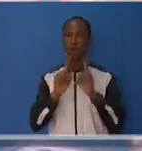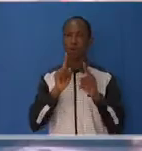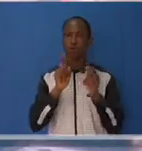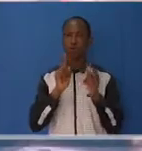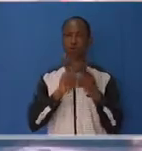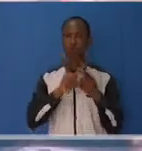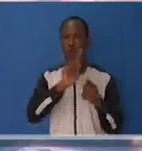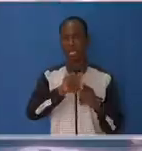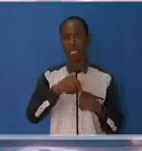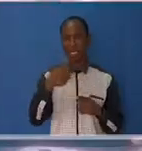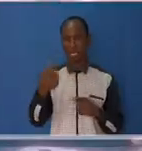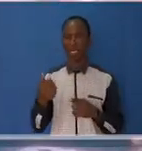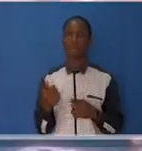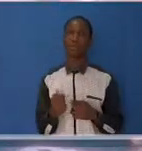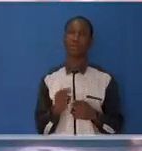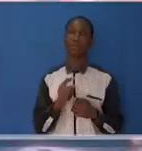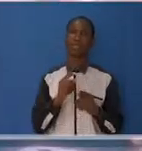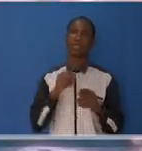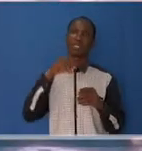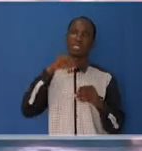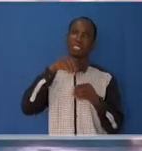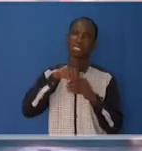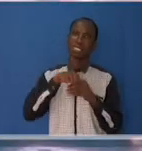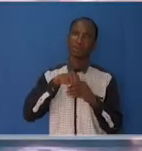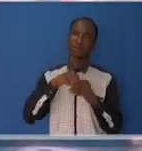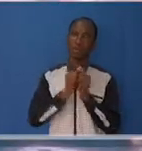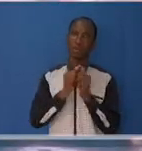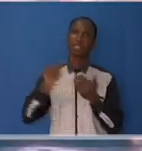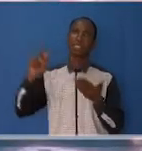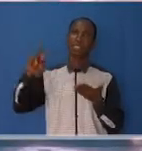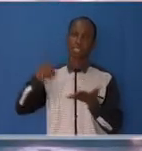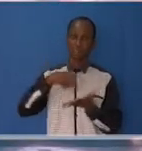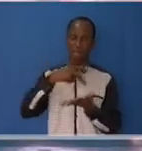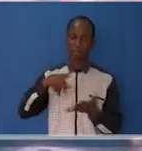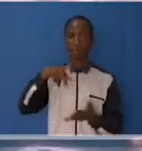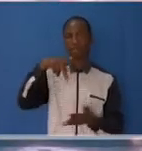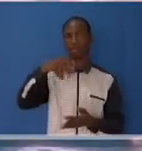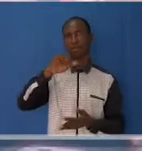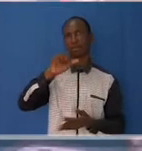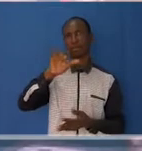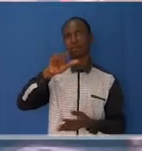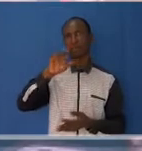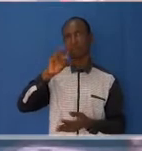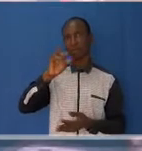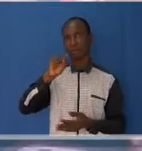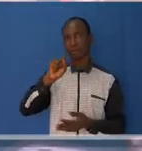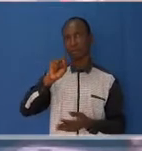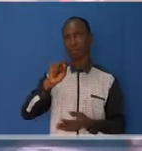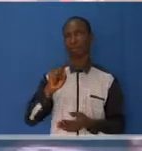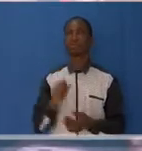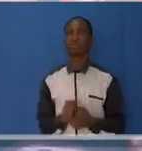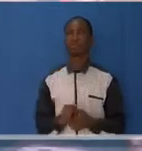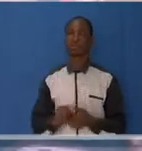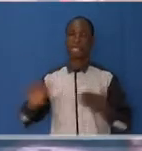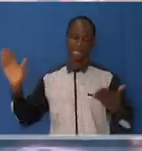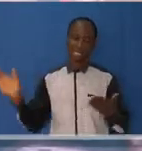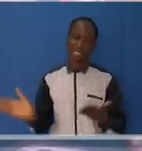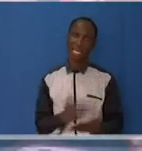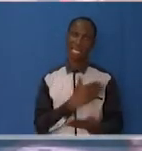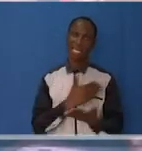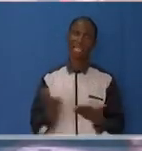and hymns and spiritual songs. To be a king, Ephesians 4, or say, and you mona ye trono, and